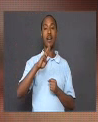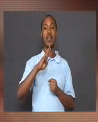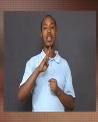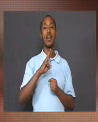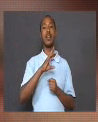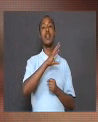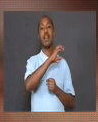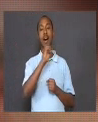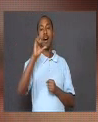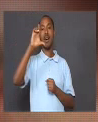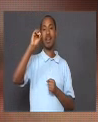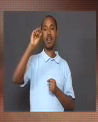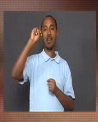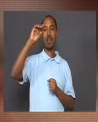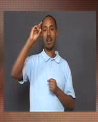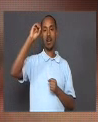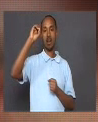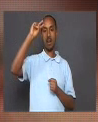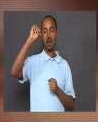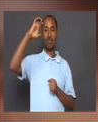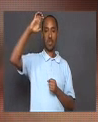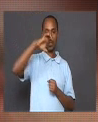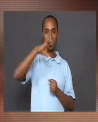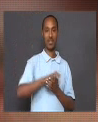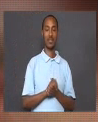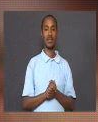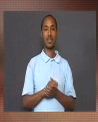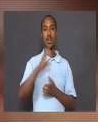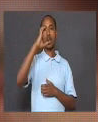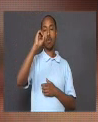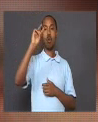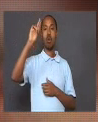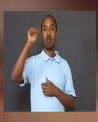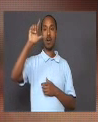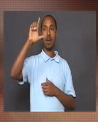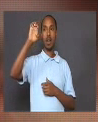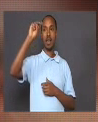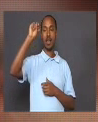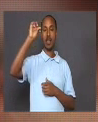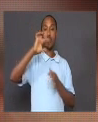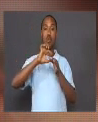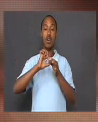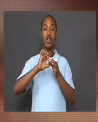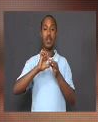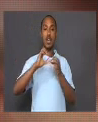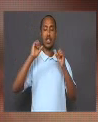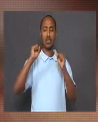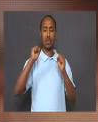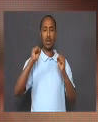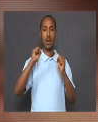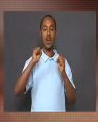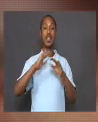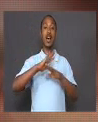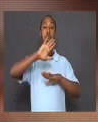then London forces. Covalent bonds are stronger than all of these.